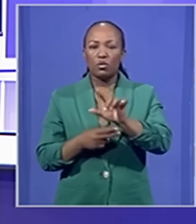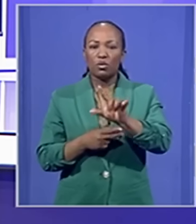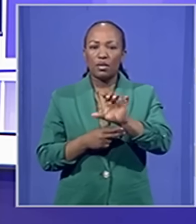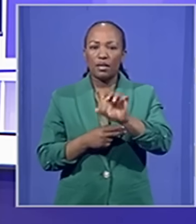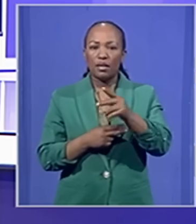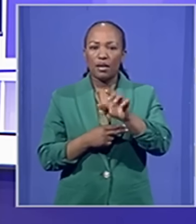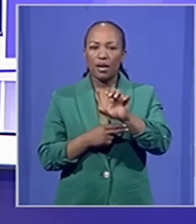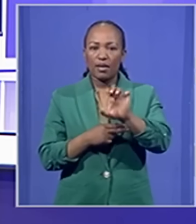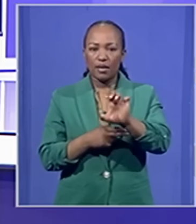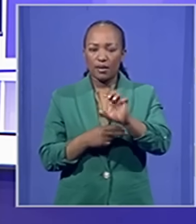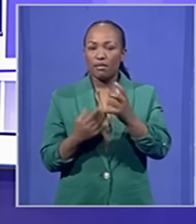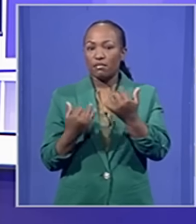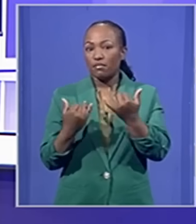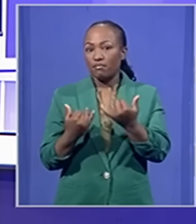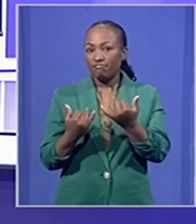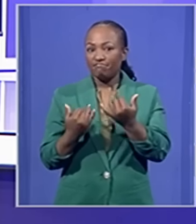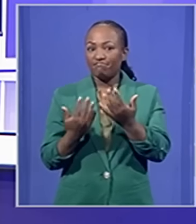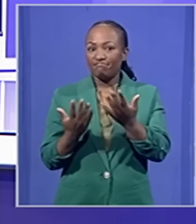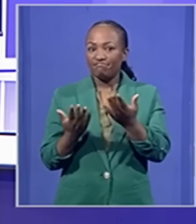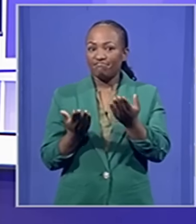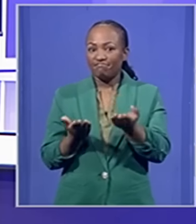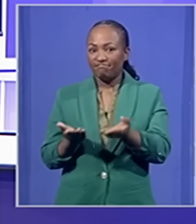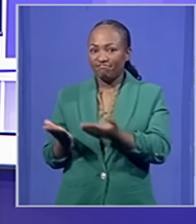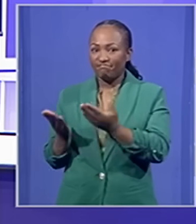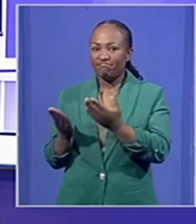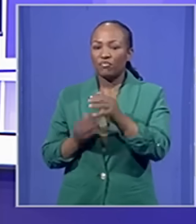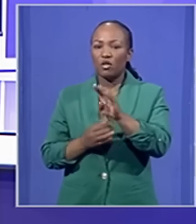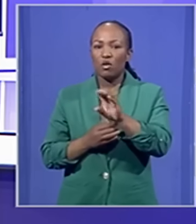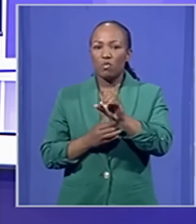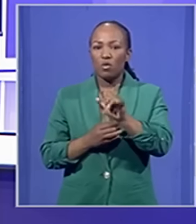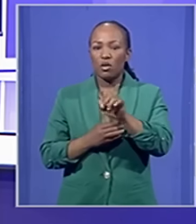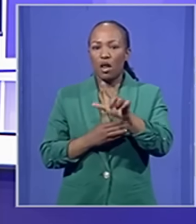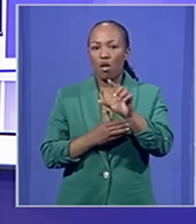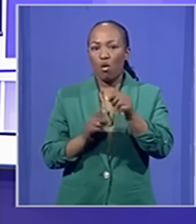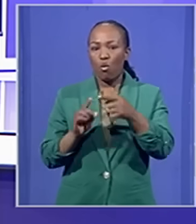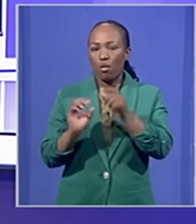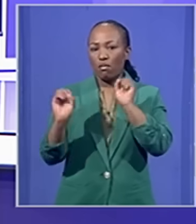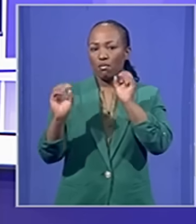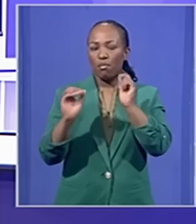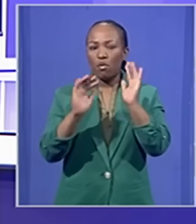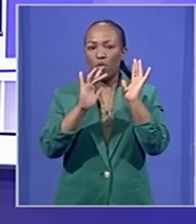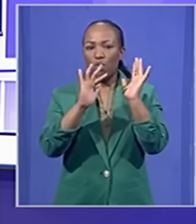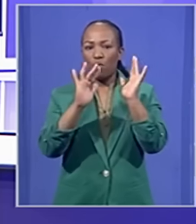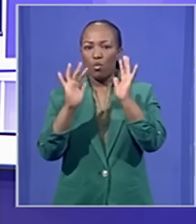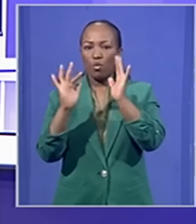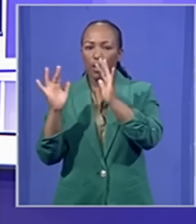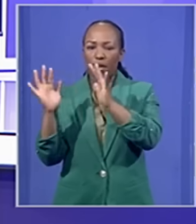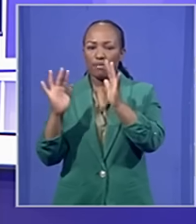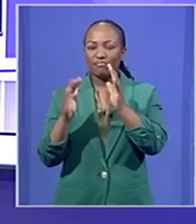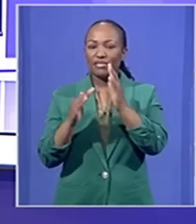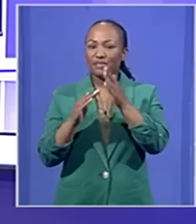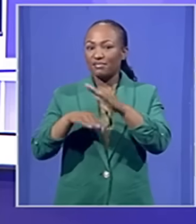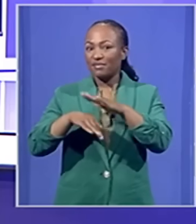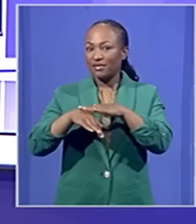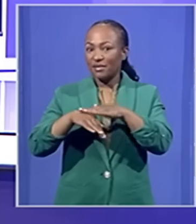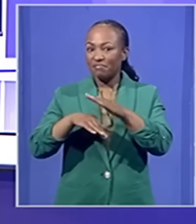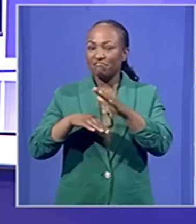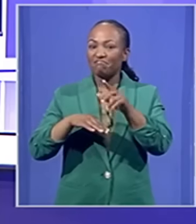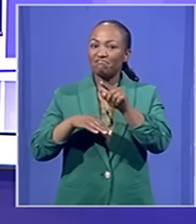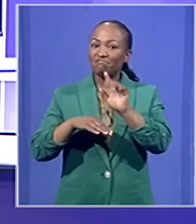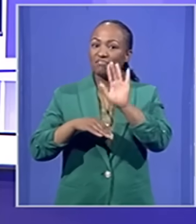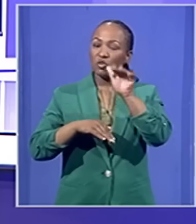le hae ga jana ke go tlogela go boinelo mo lebimang ka tsa maemo a bosa go fitlhana gape le kopana gape mo letsatsing